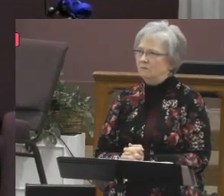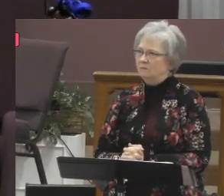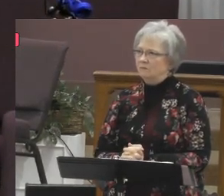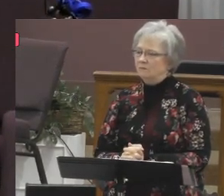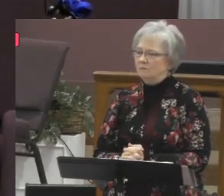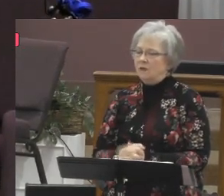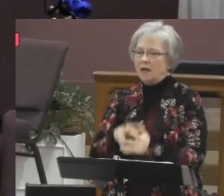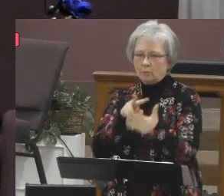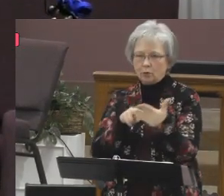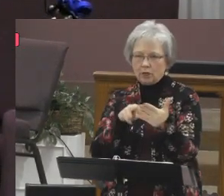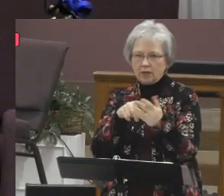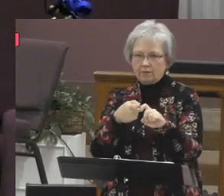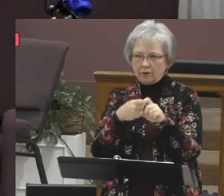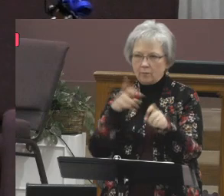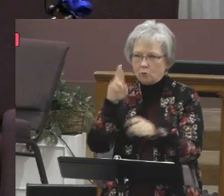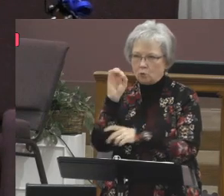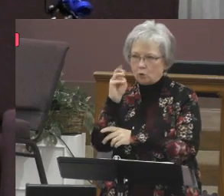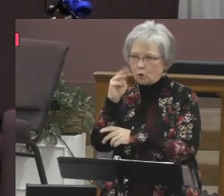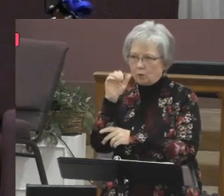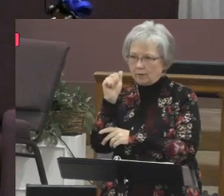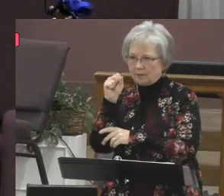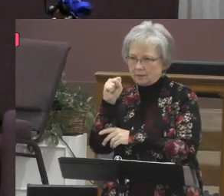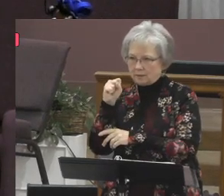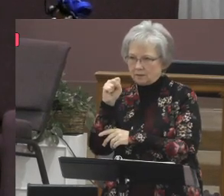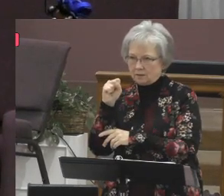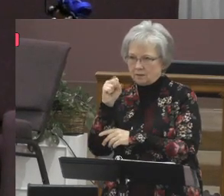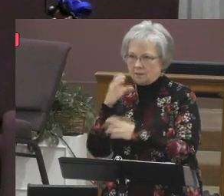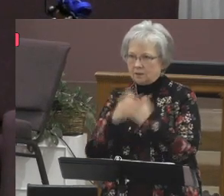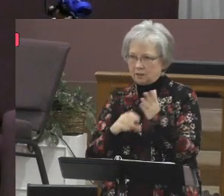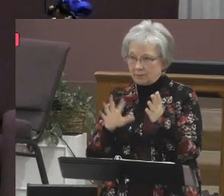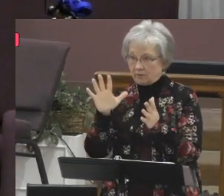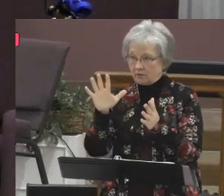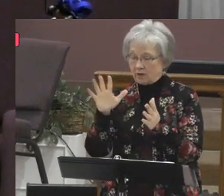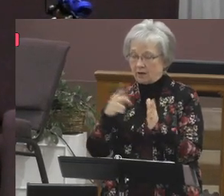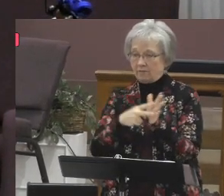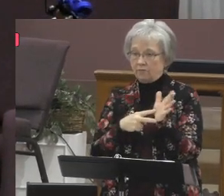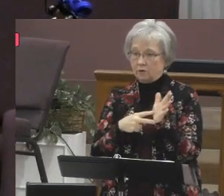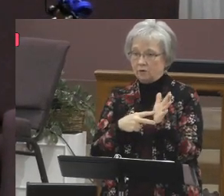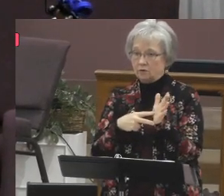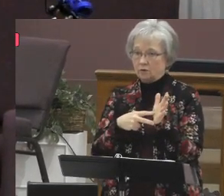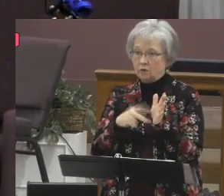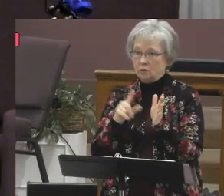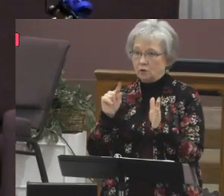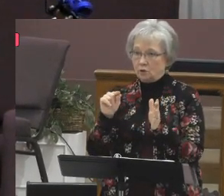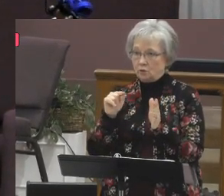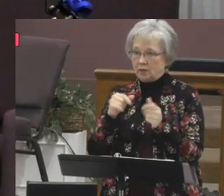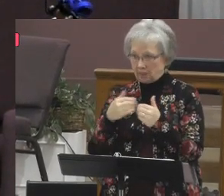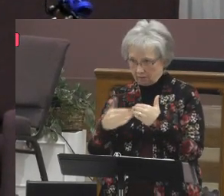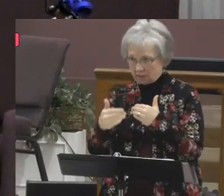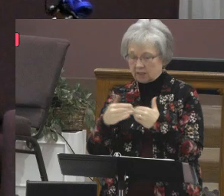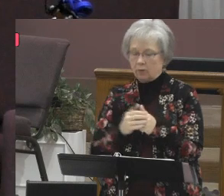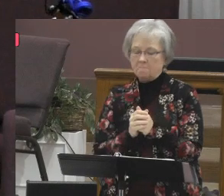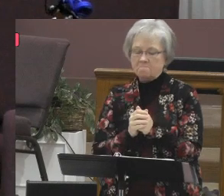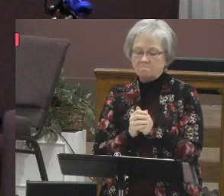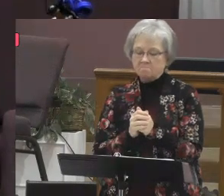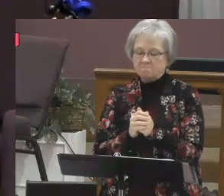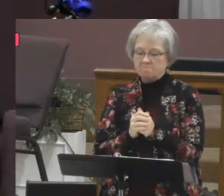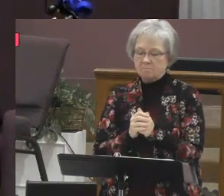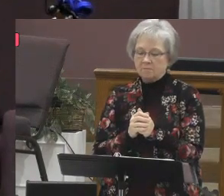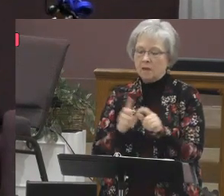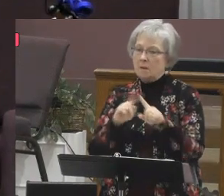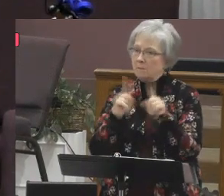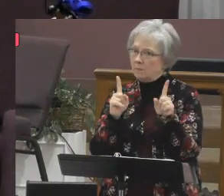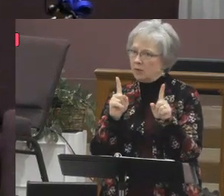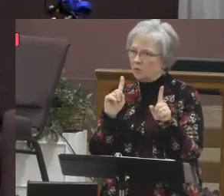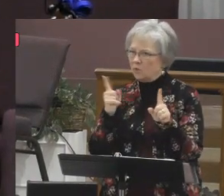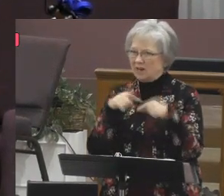I'm reading from Romans chapter 5, verse 20 and following. But